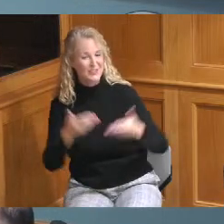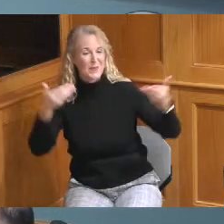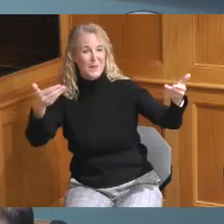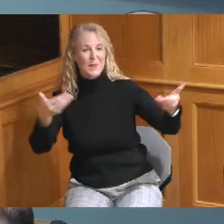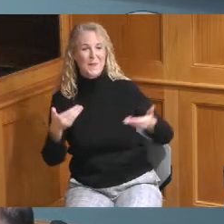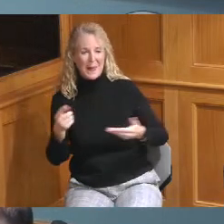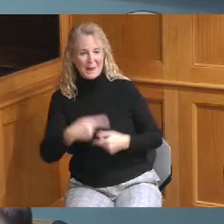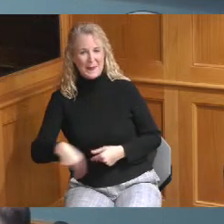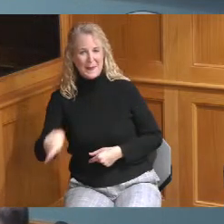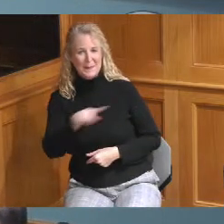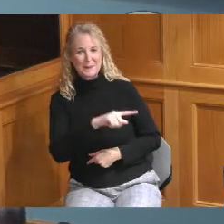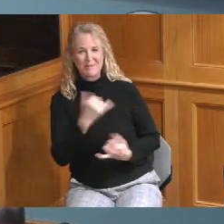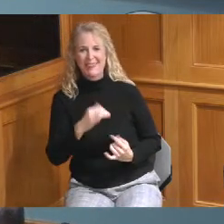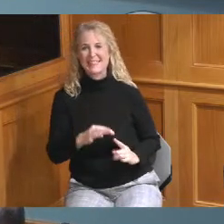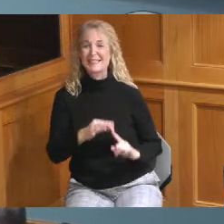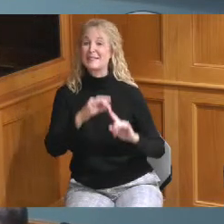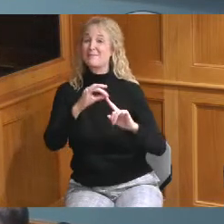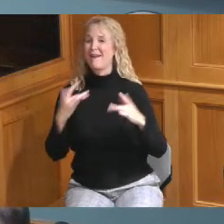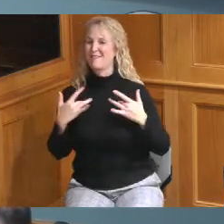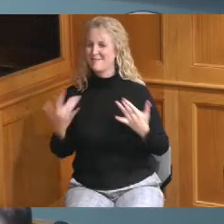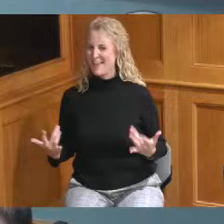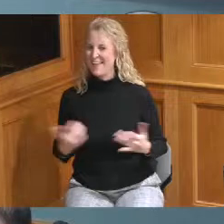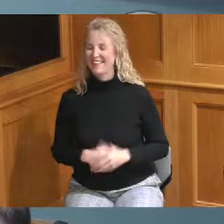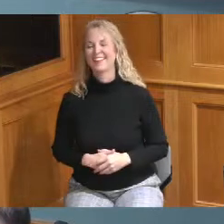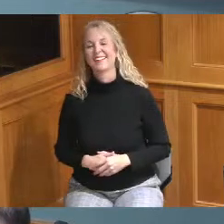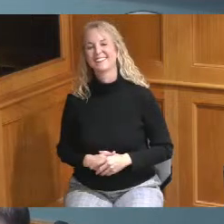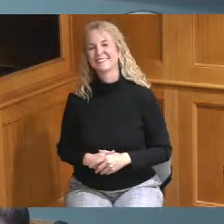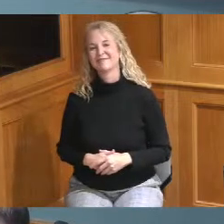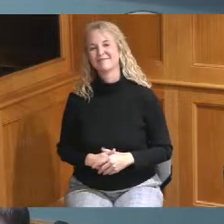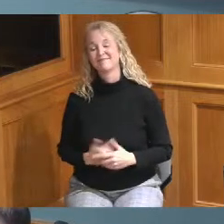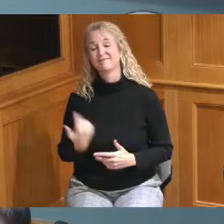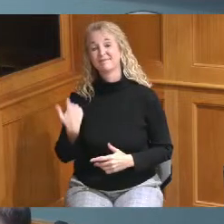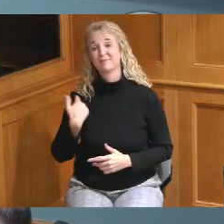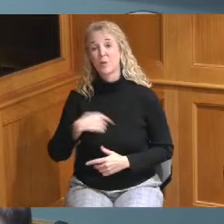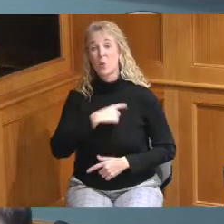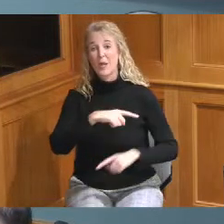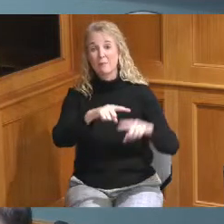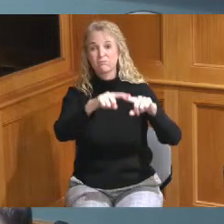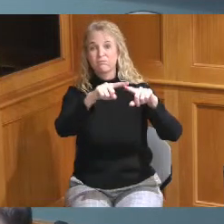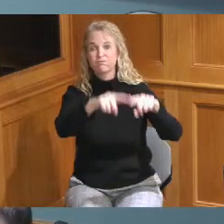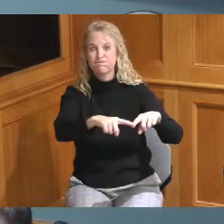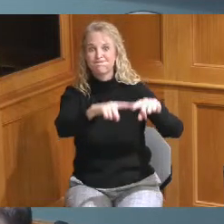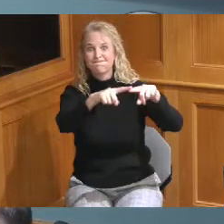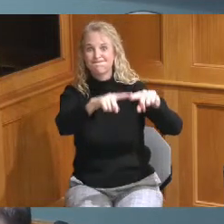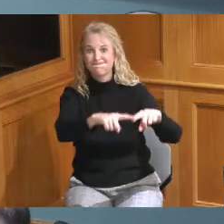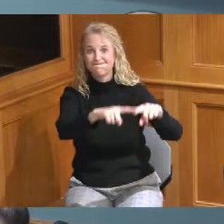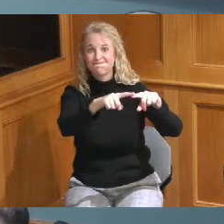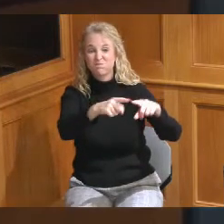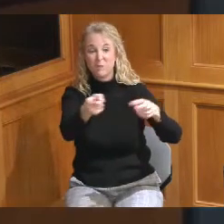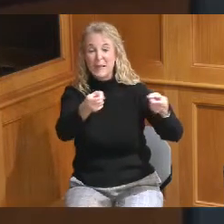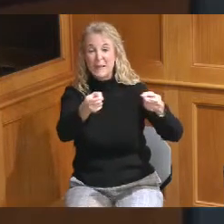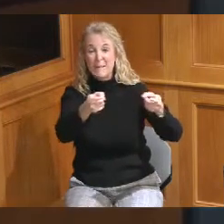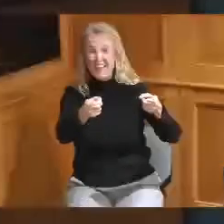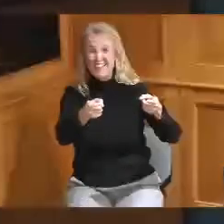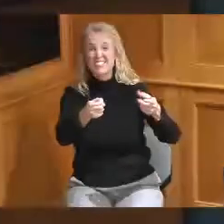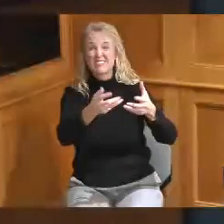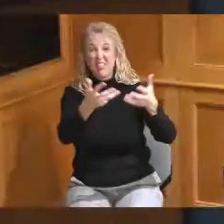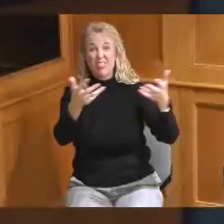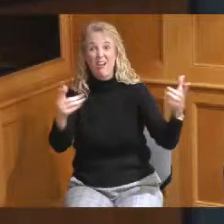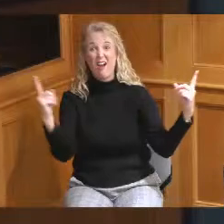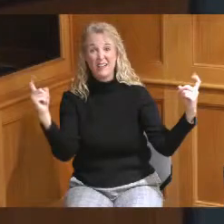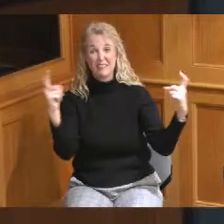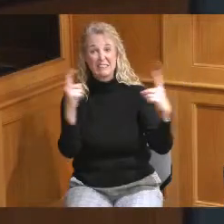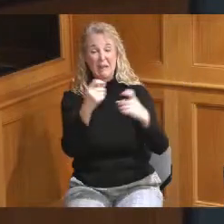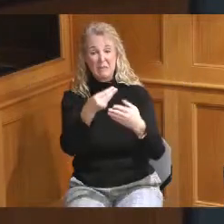to all of you for the special occasion. So, we rely on Joe to manage what is a pretty complicated fund, which